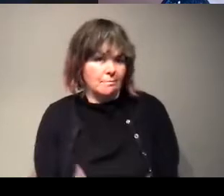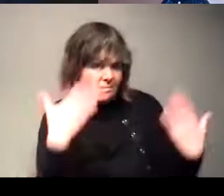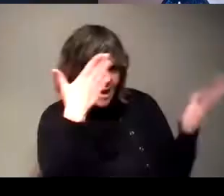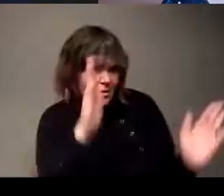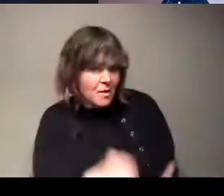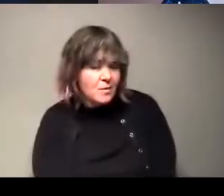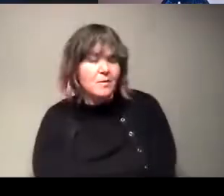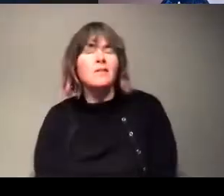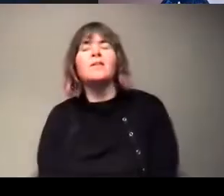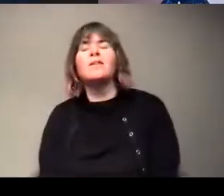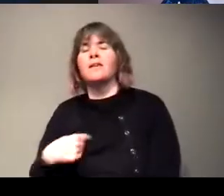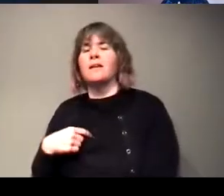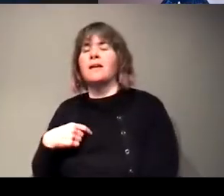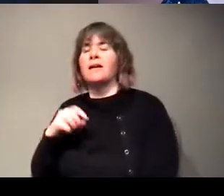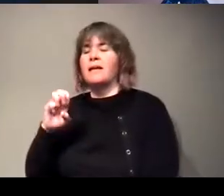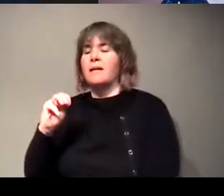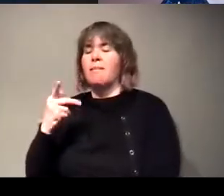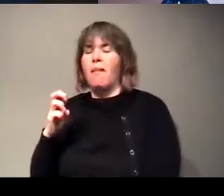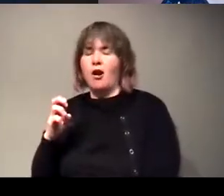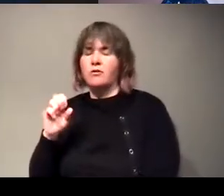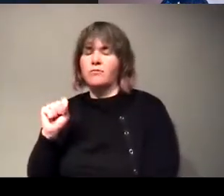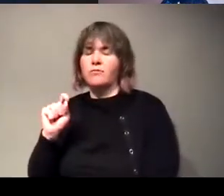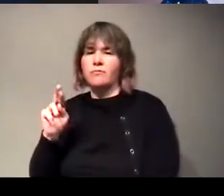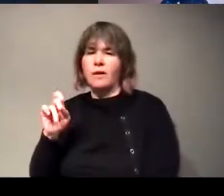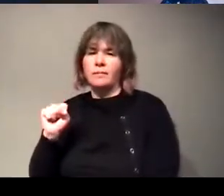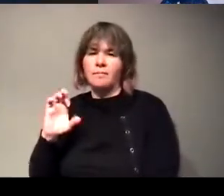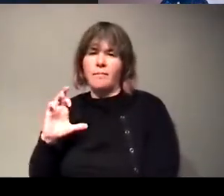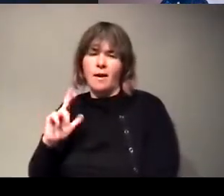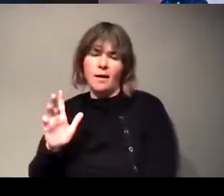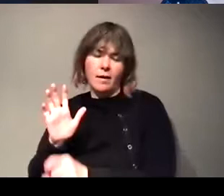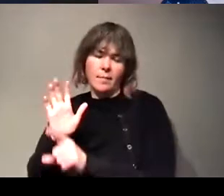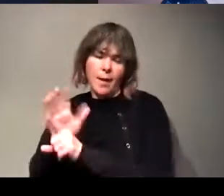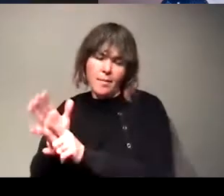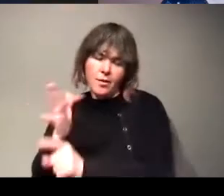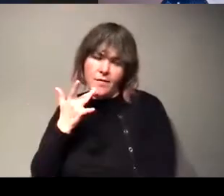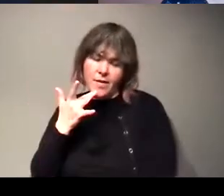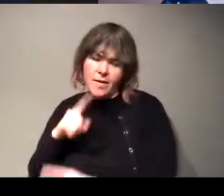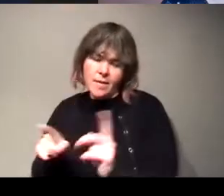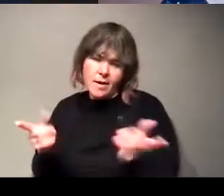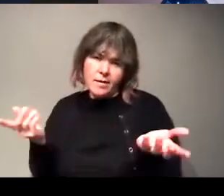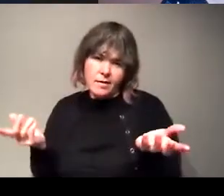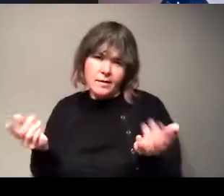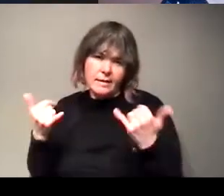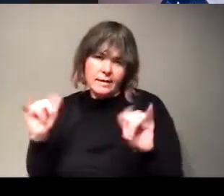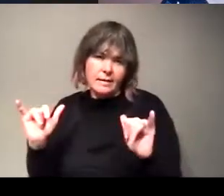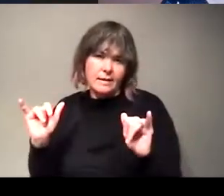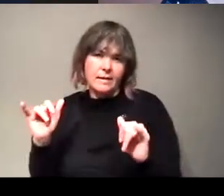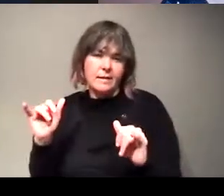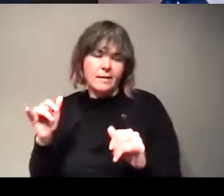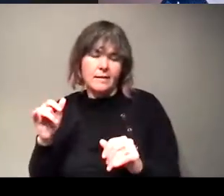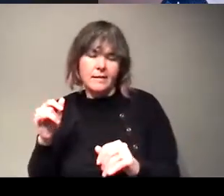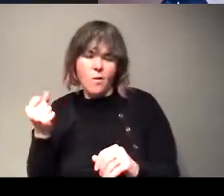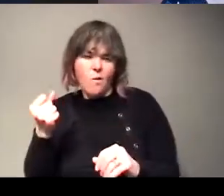I'll say Empire Strikes Back. It's a lot of, I think, like, it's a popular favorite, but it still holds up for me,